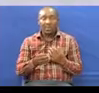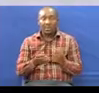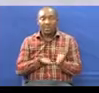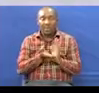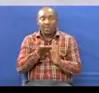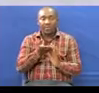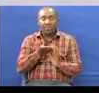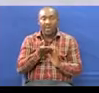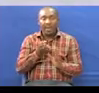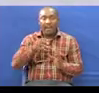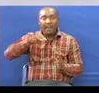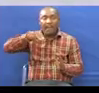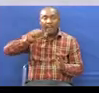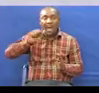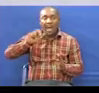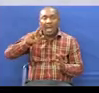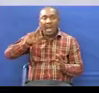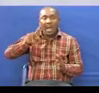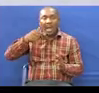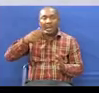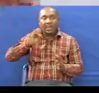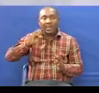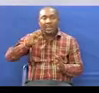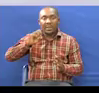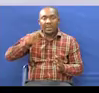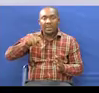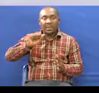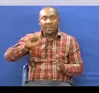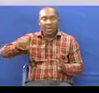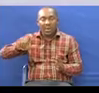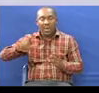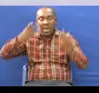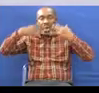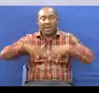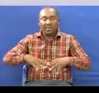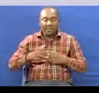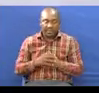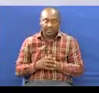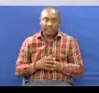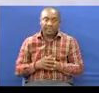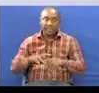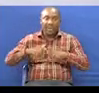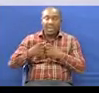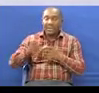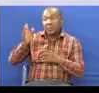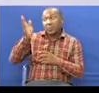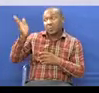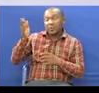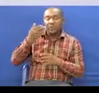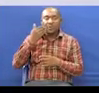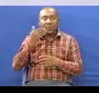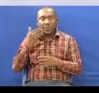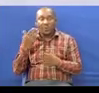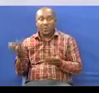for the purpose of improving maternal health, etc., etc. But for the case of highly developed countries